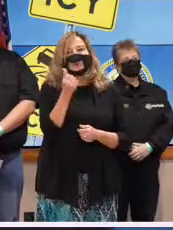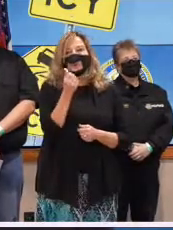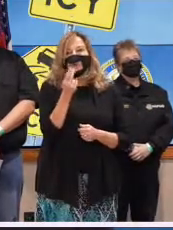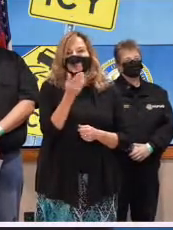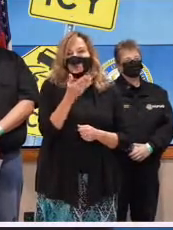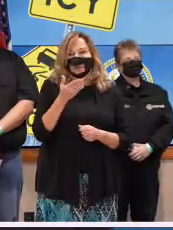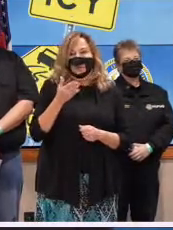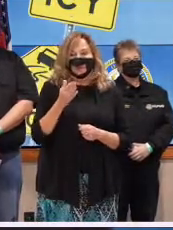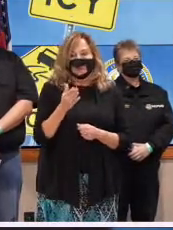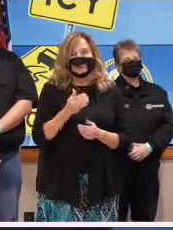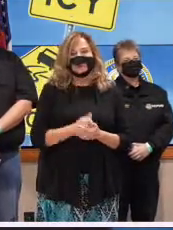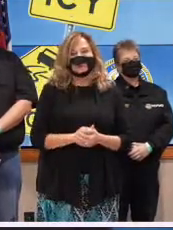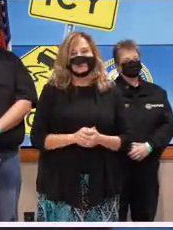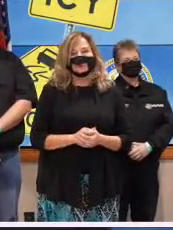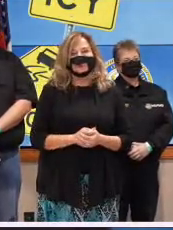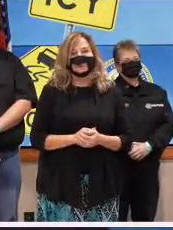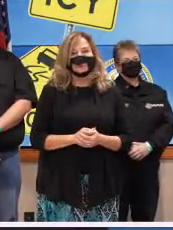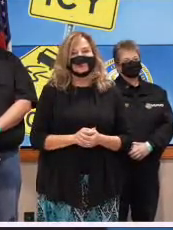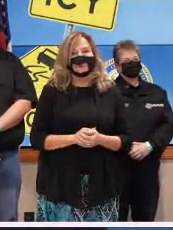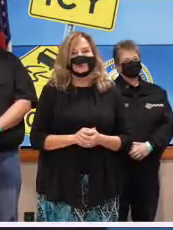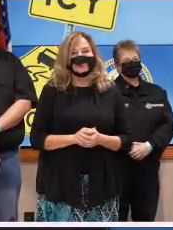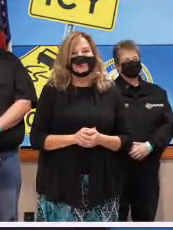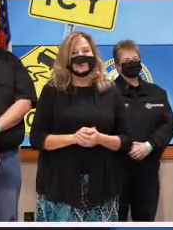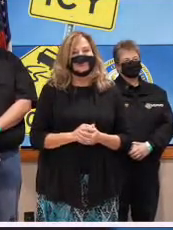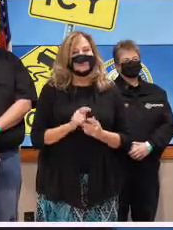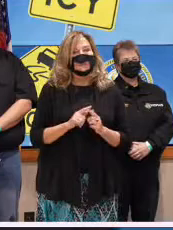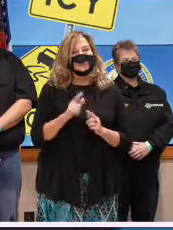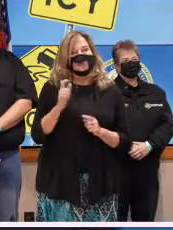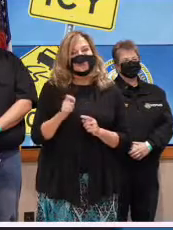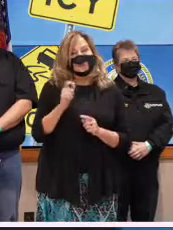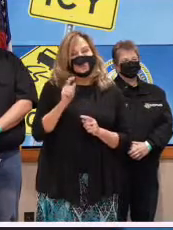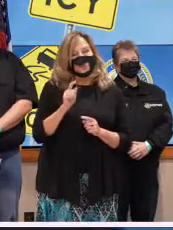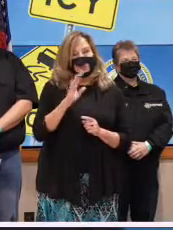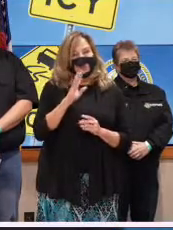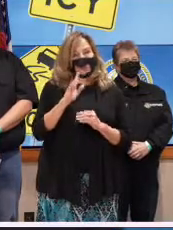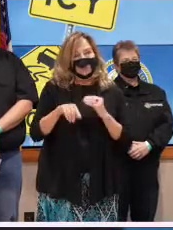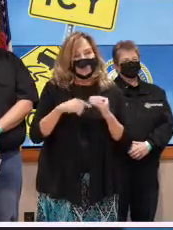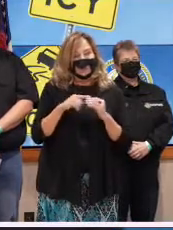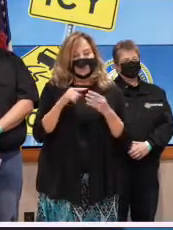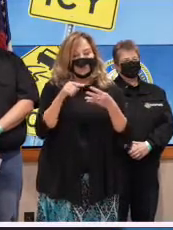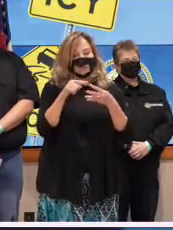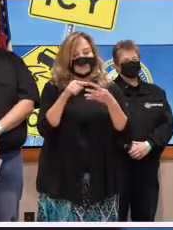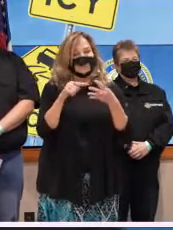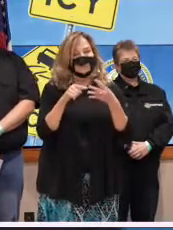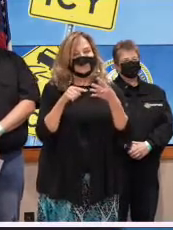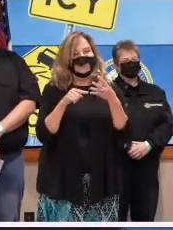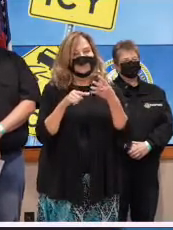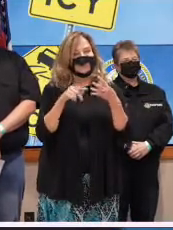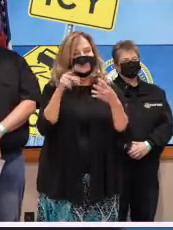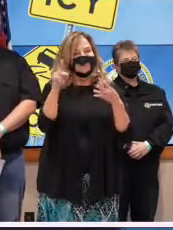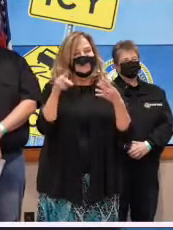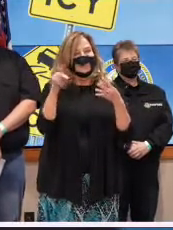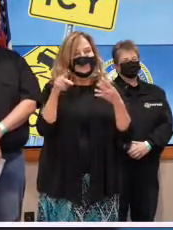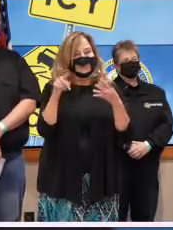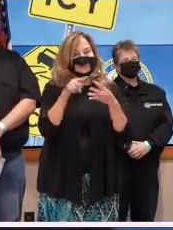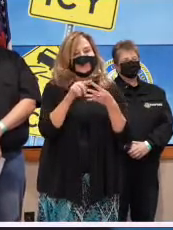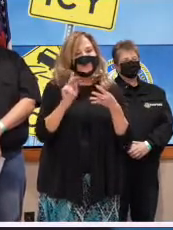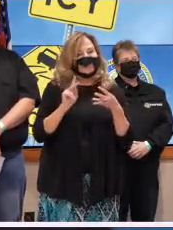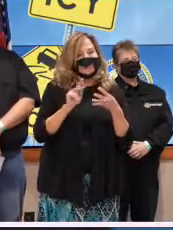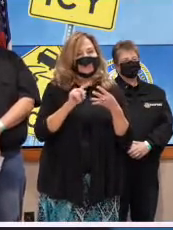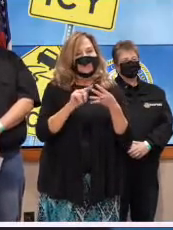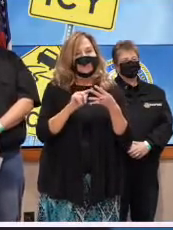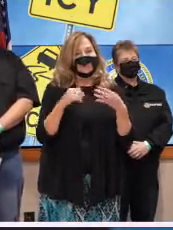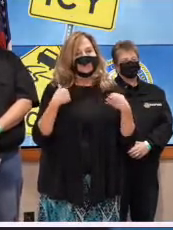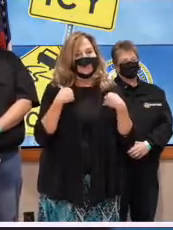I too want to focus on what Judge had to say. I call it the 4 Ps, people, pets, plants, and pipes.